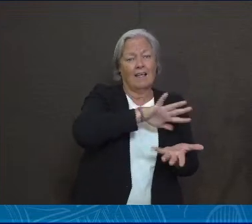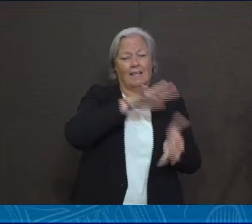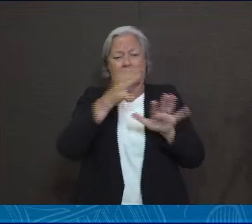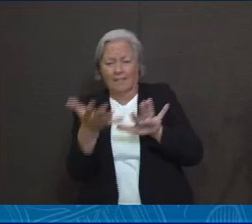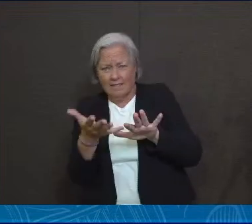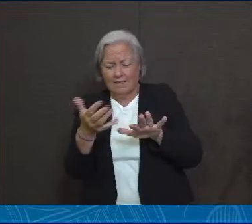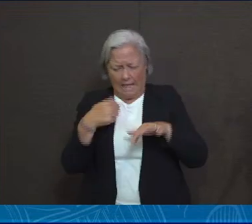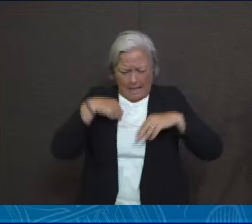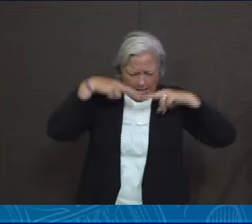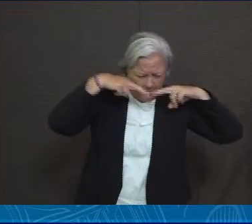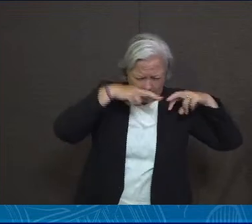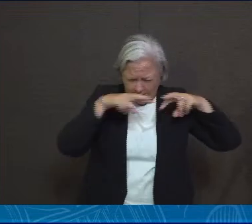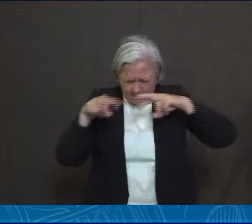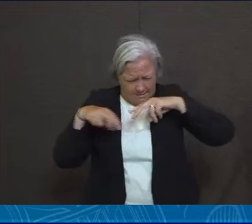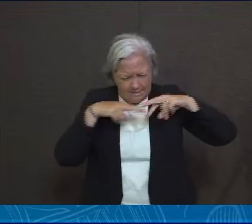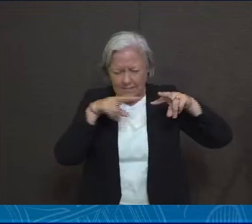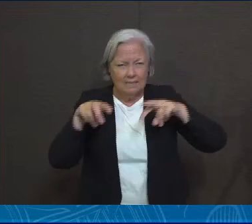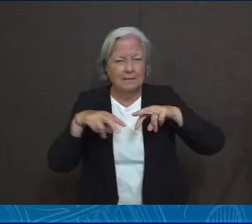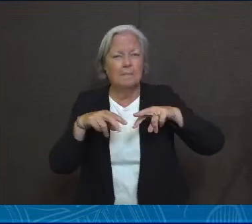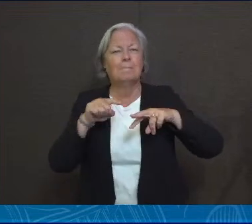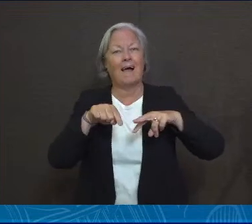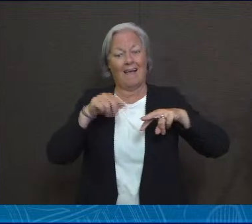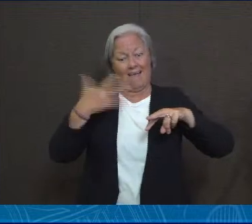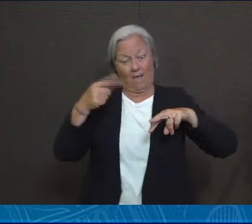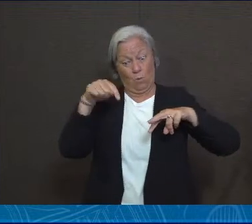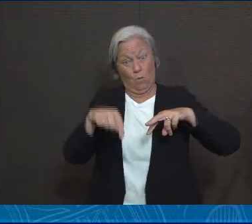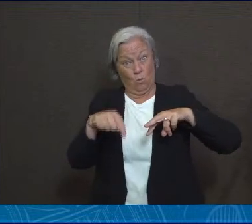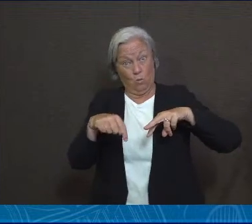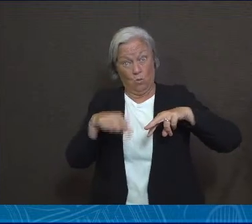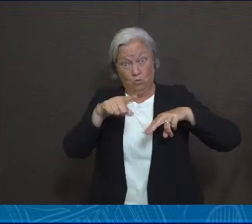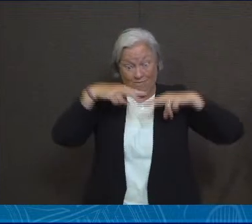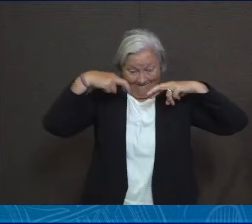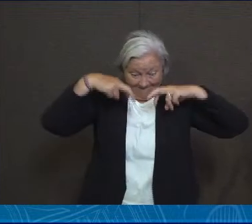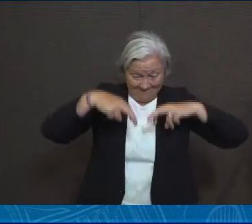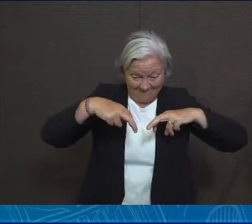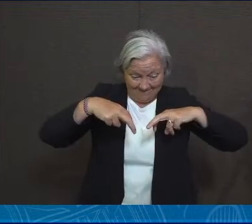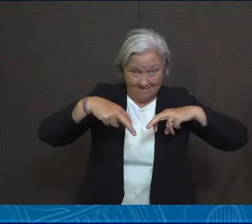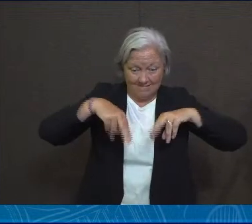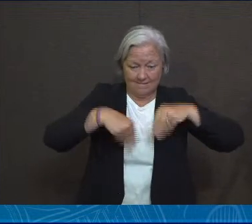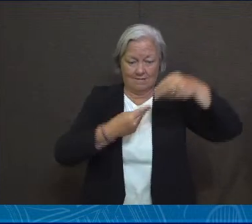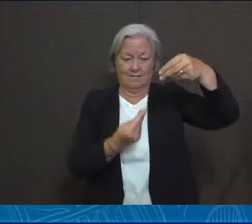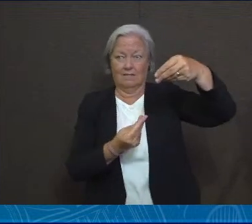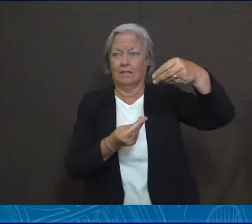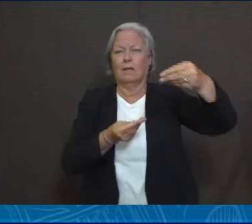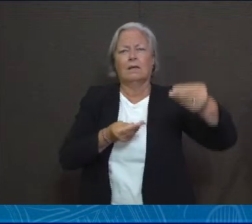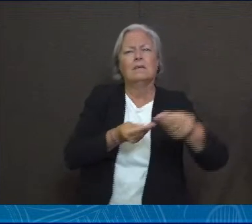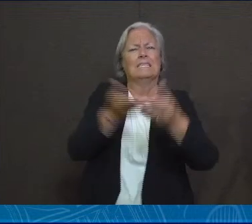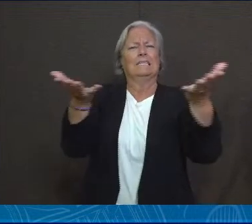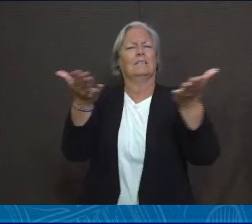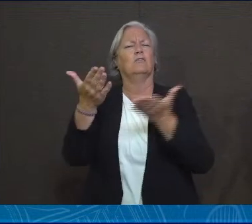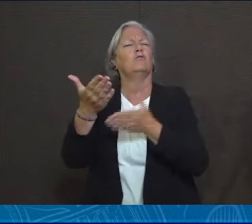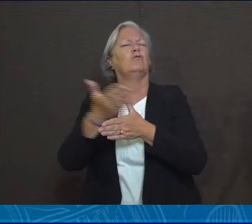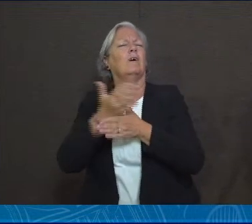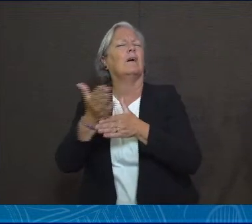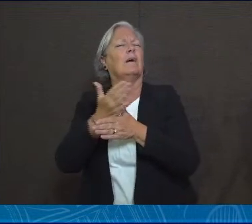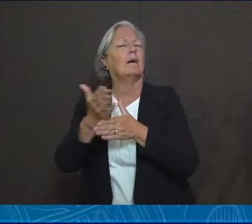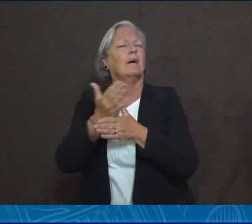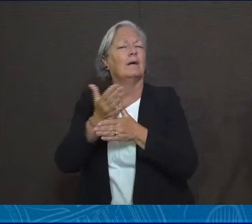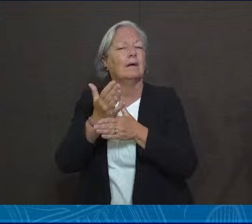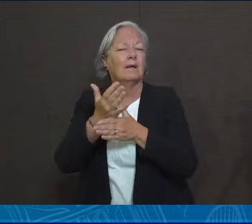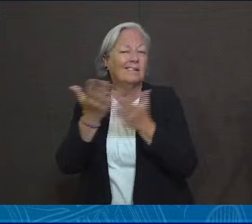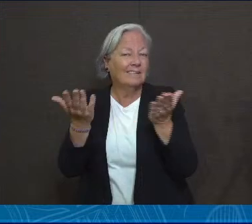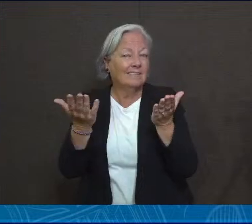but really the communication of that information at the end is critical to ensuring that the people that you